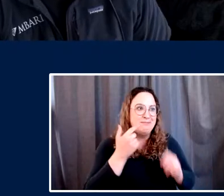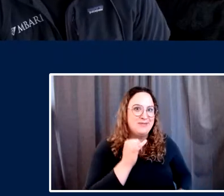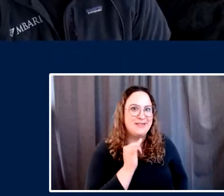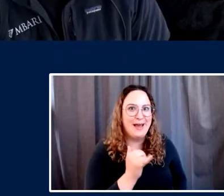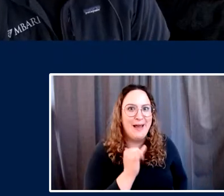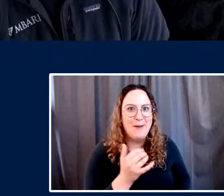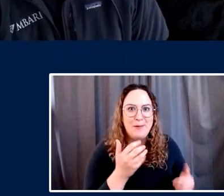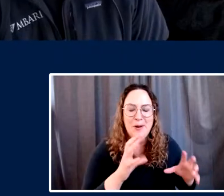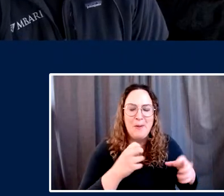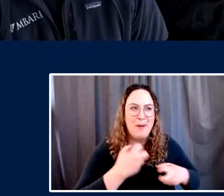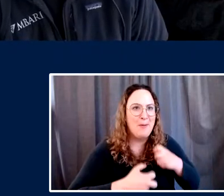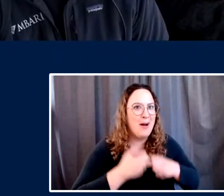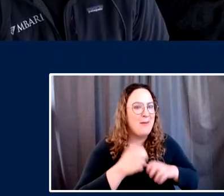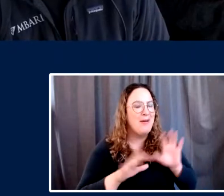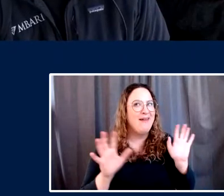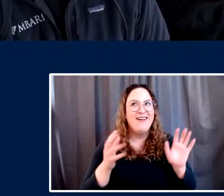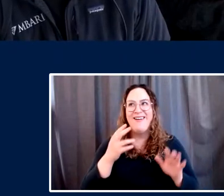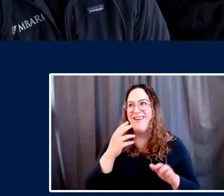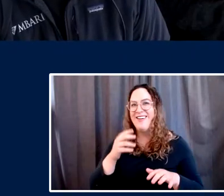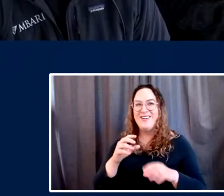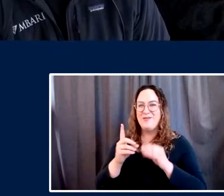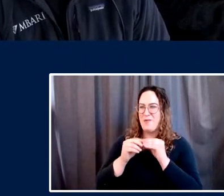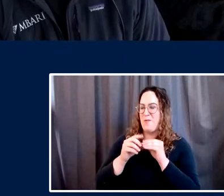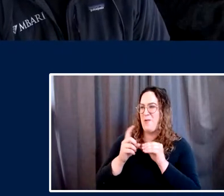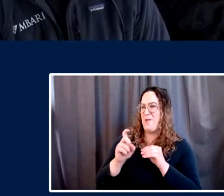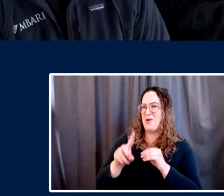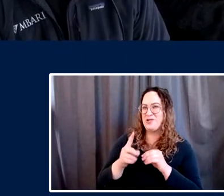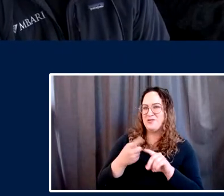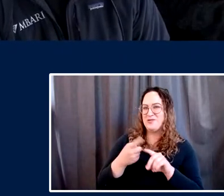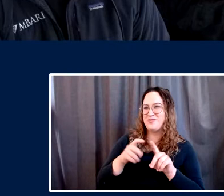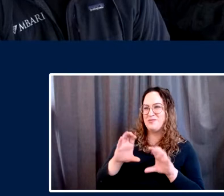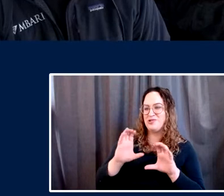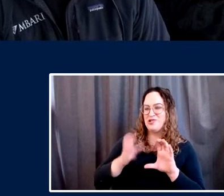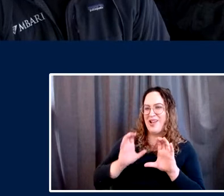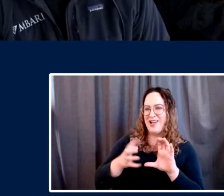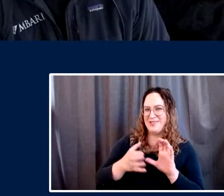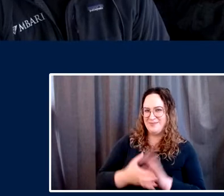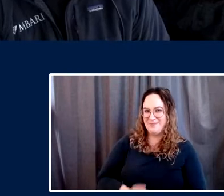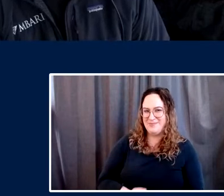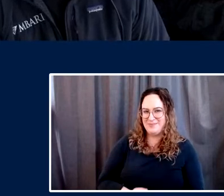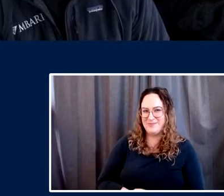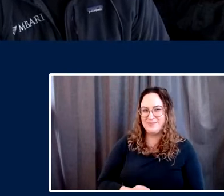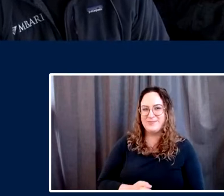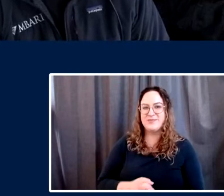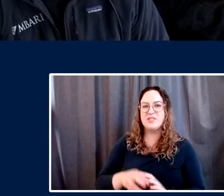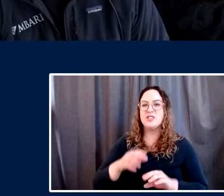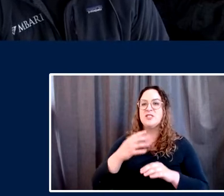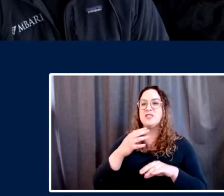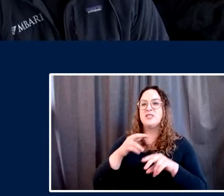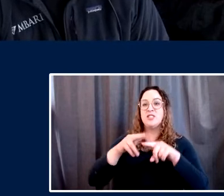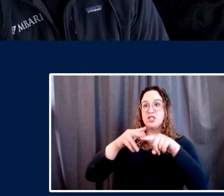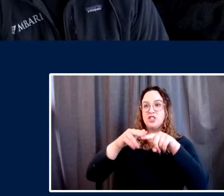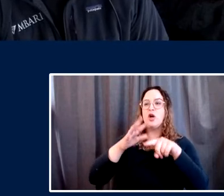chat. And that is, what is a saltwater impact on an ROV?